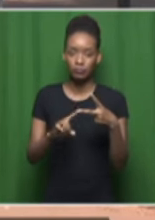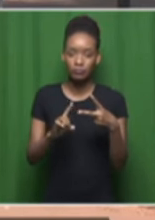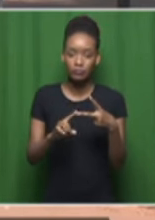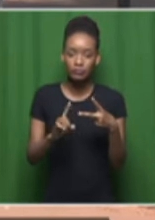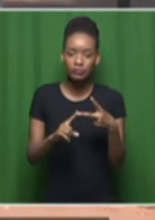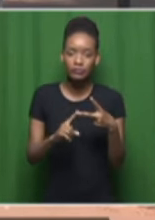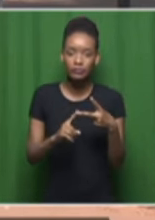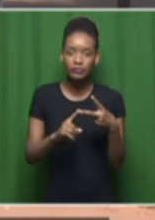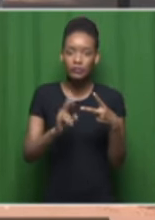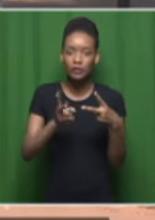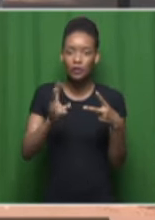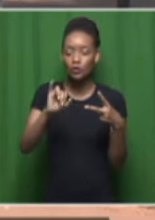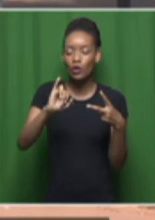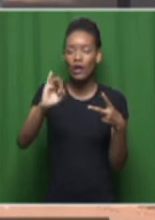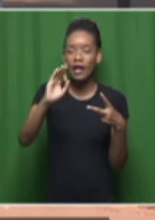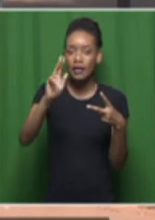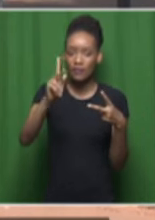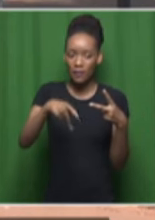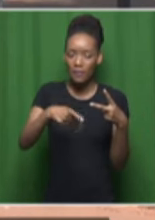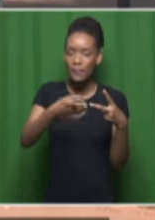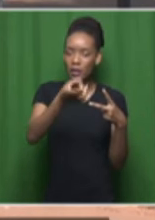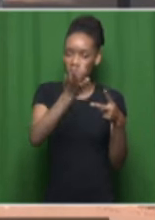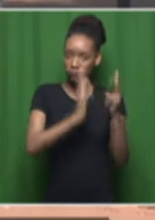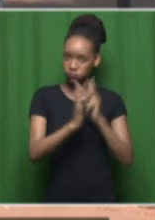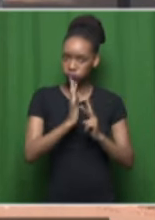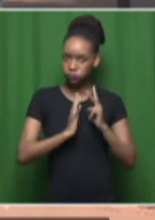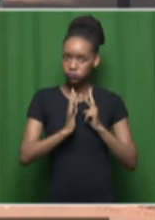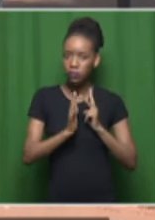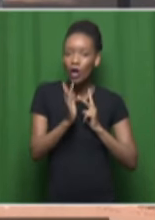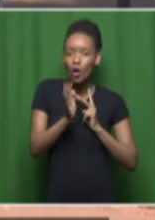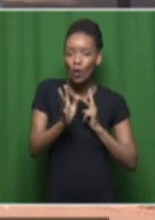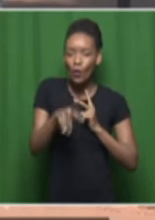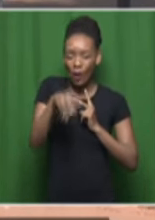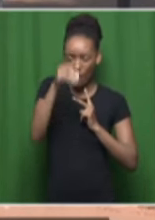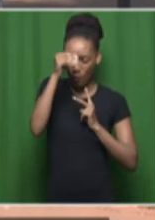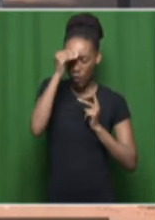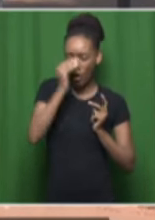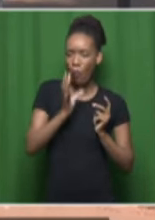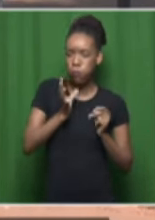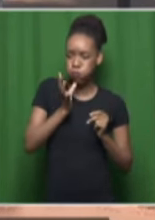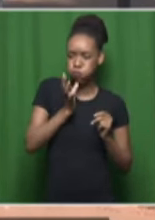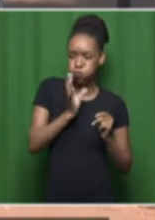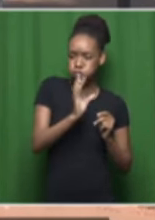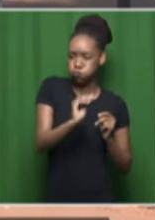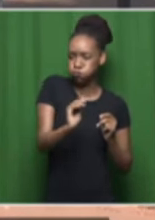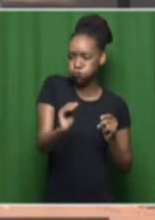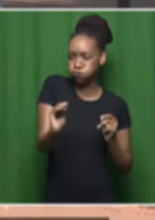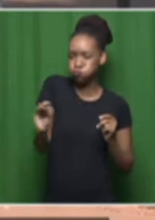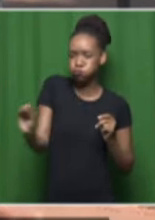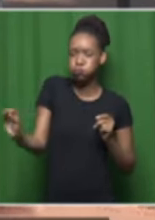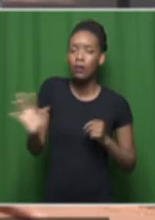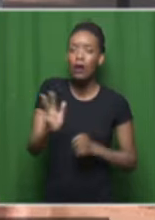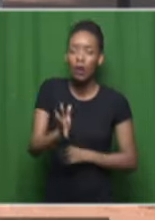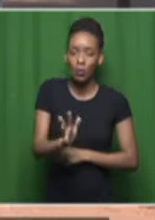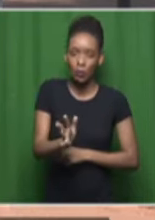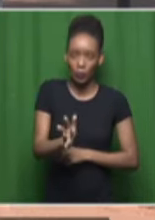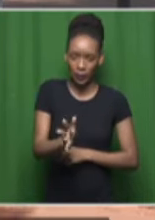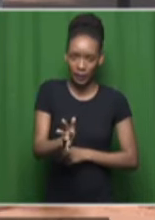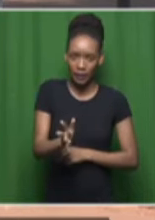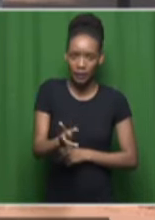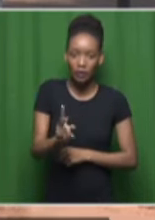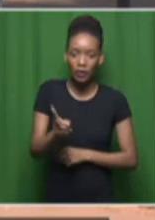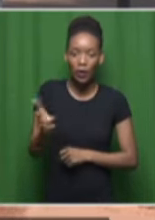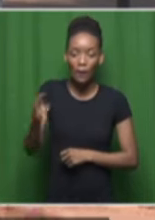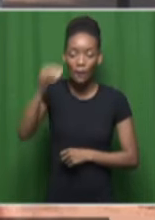got from the IFP, there is going to be a heavy police presence here. Police will also be a part of